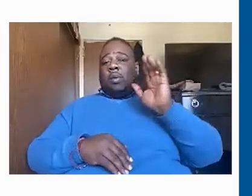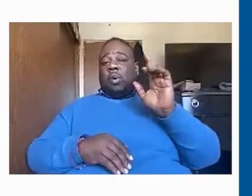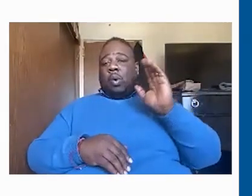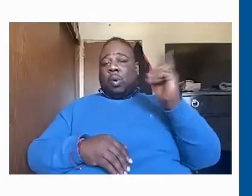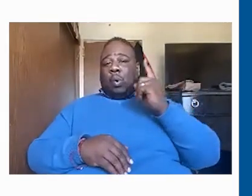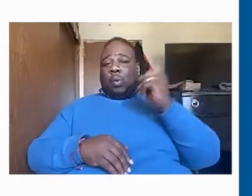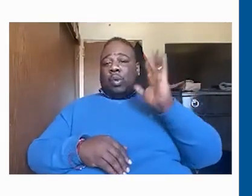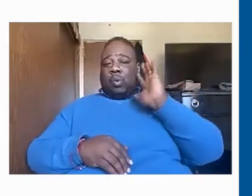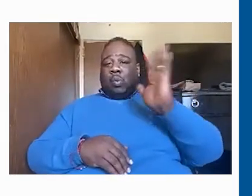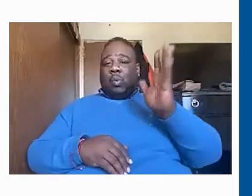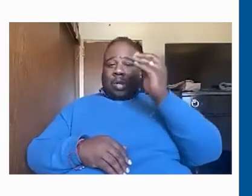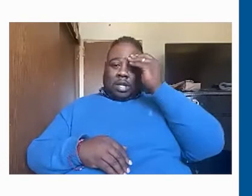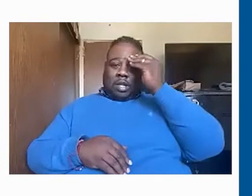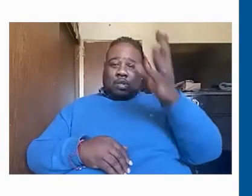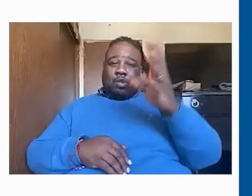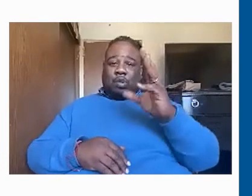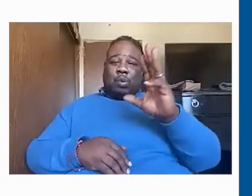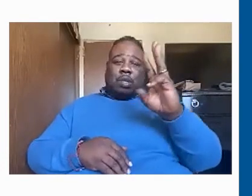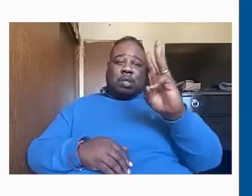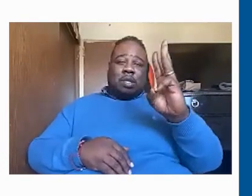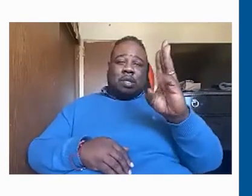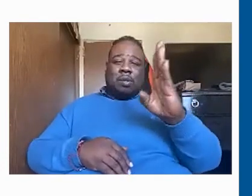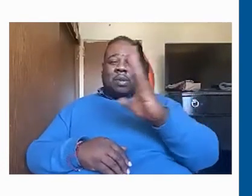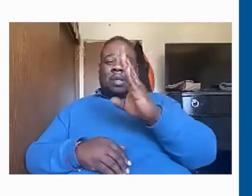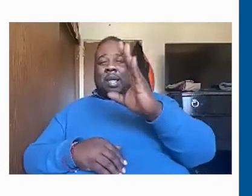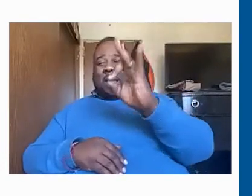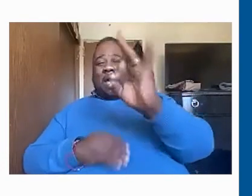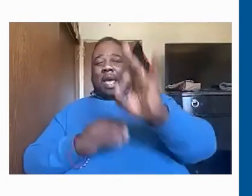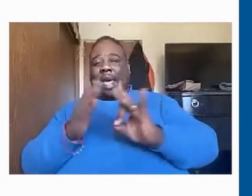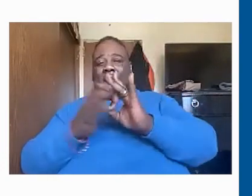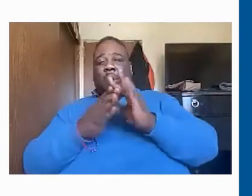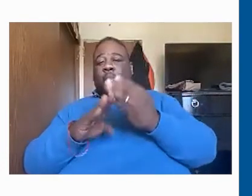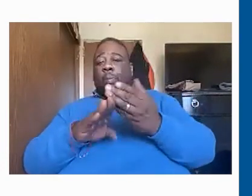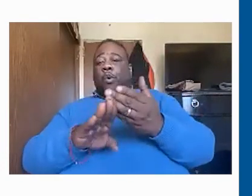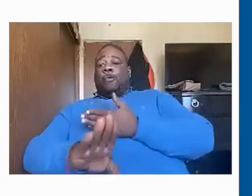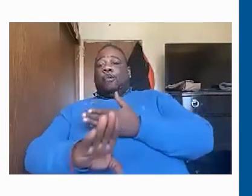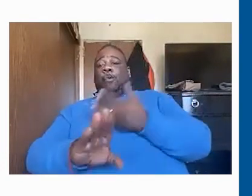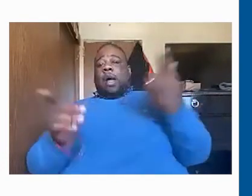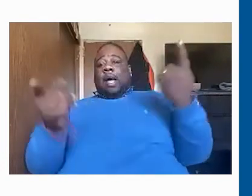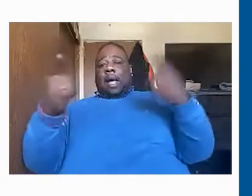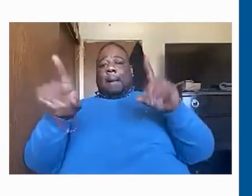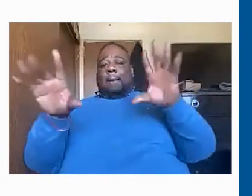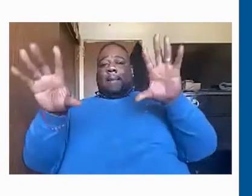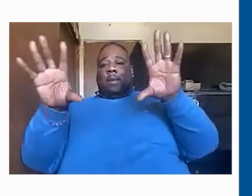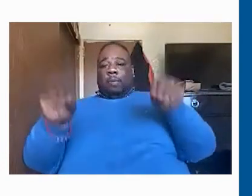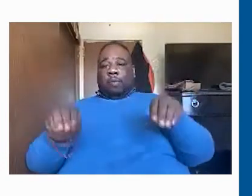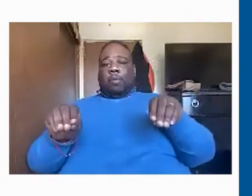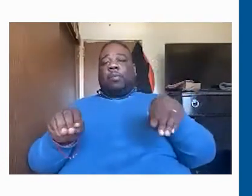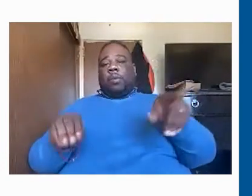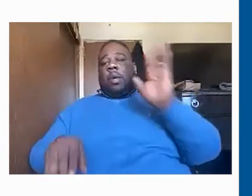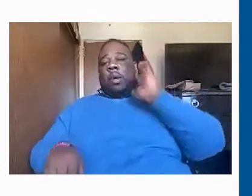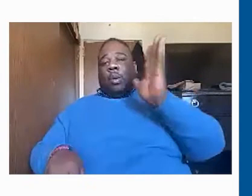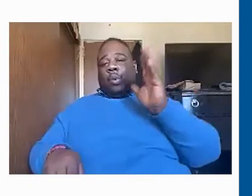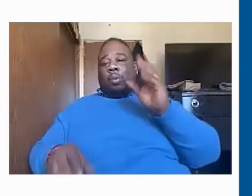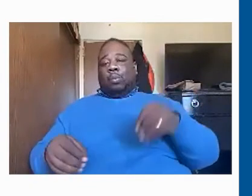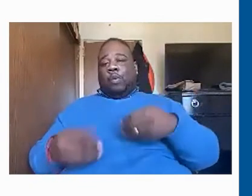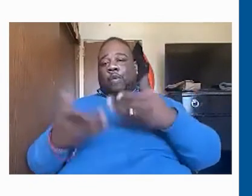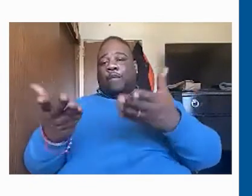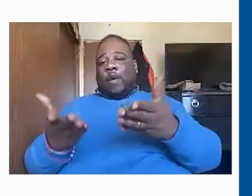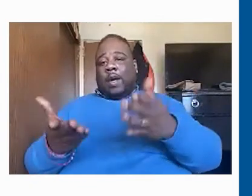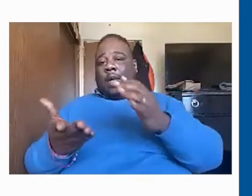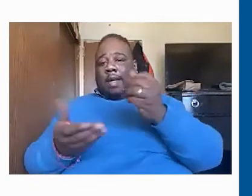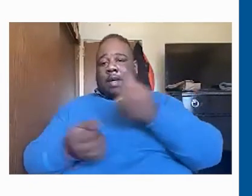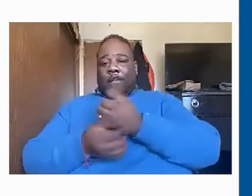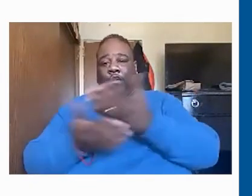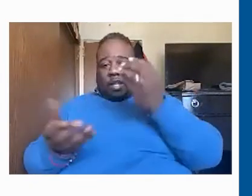down. So again, all that information would be provided in that app and the messages. There's also